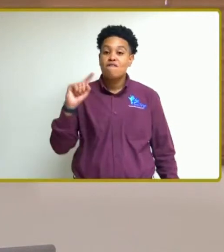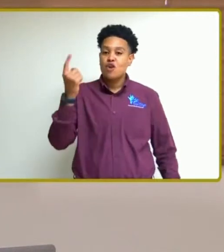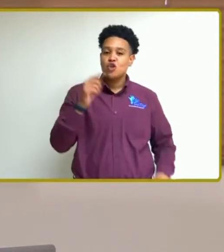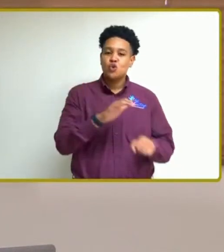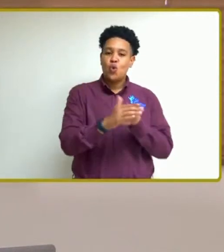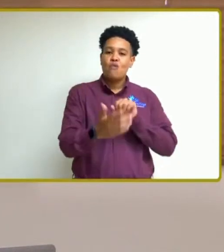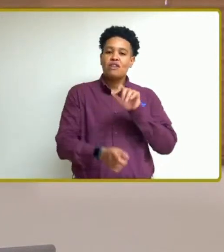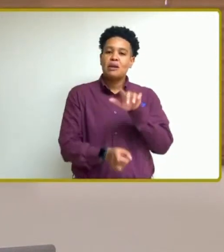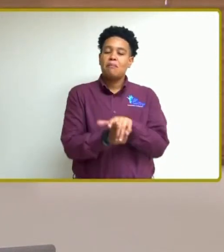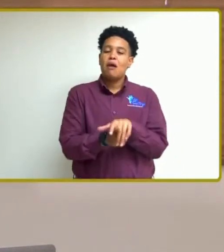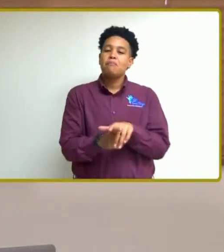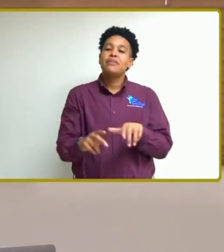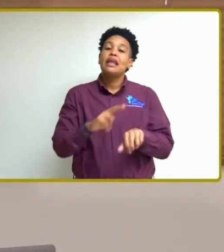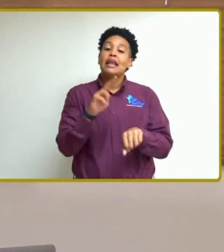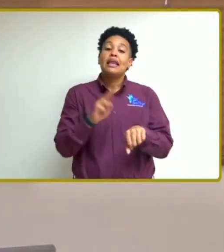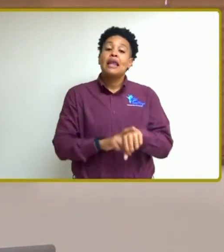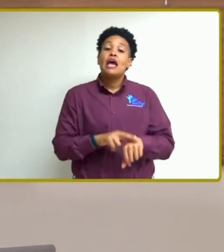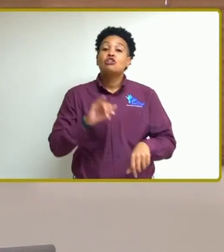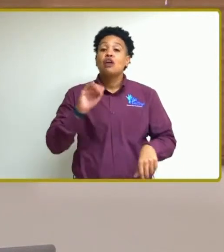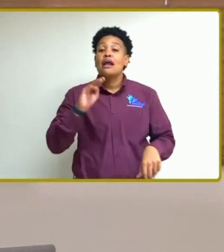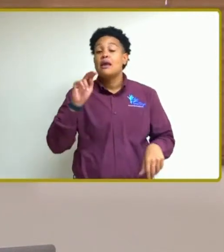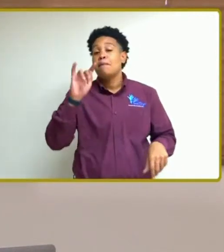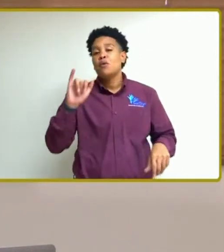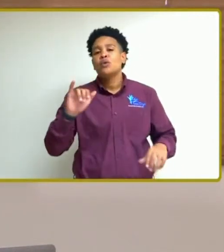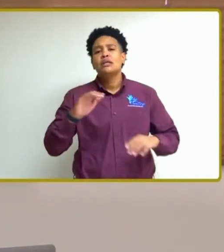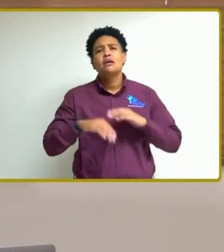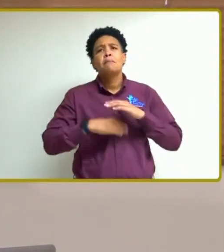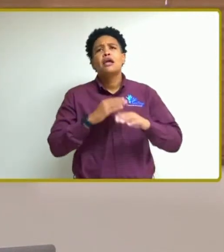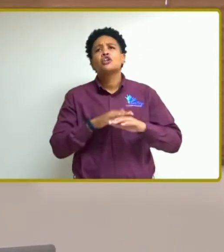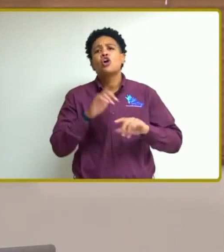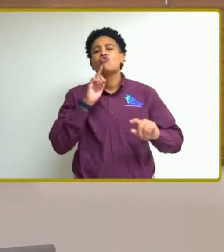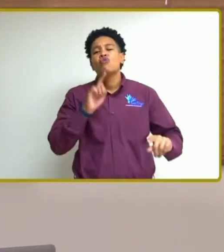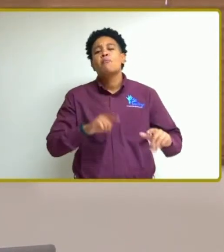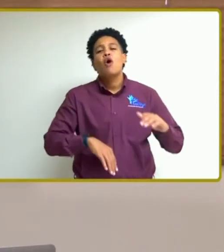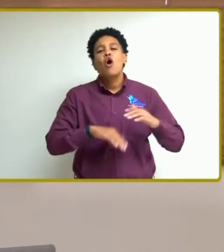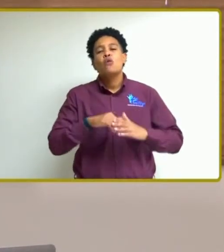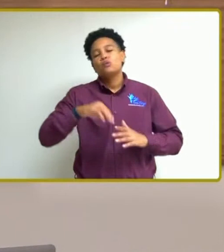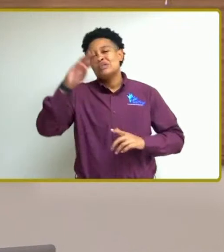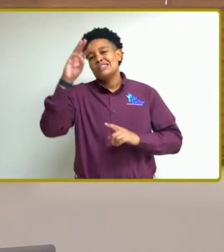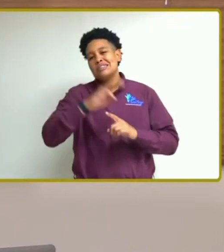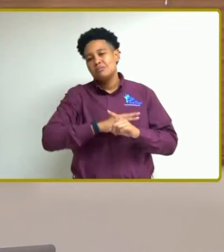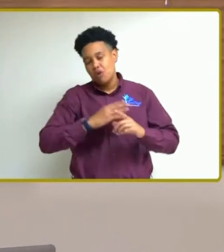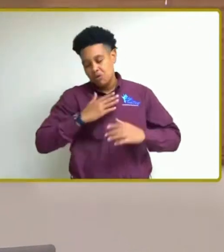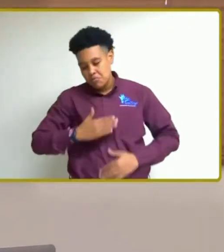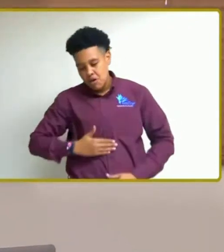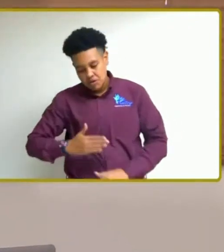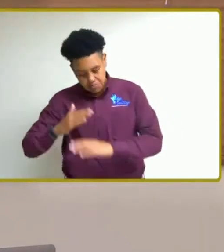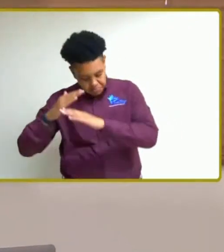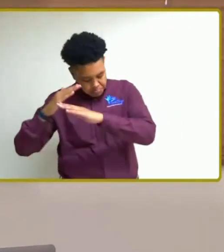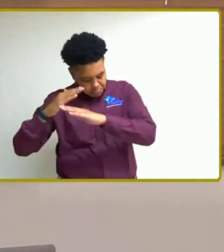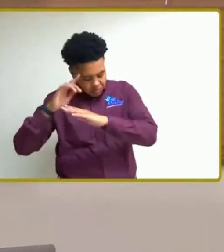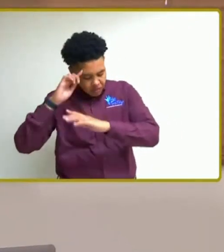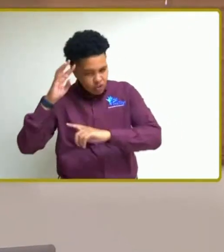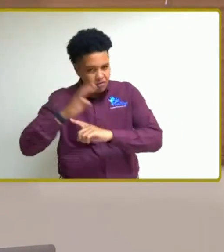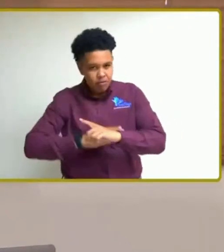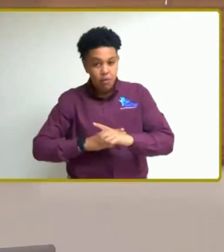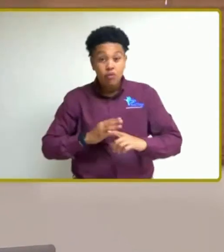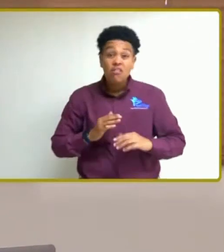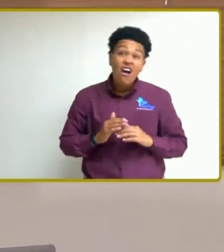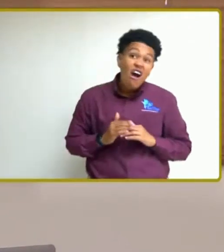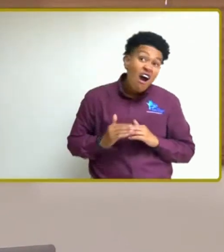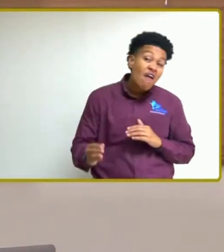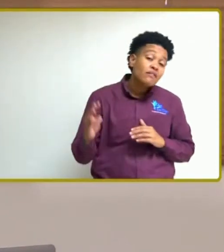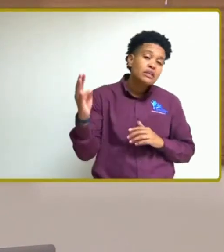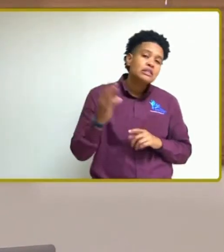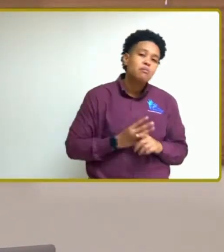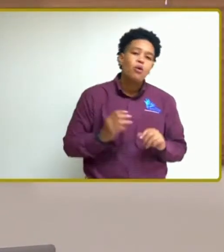immunity, based on reports, appears to last for up to about 6 months, which suggests that after that,